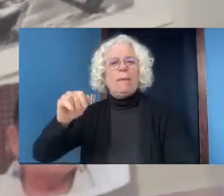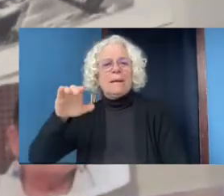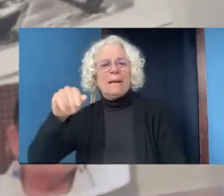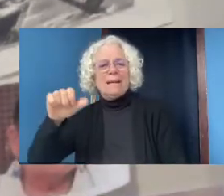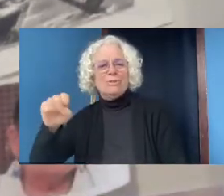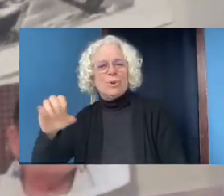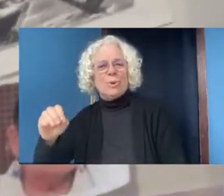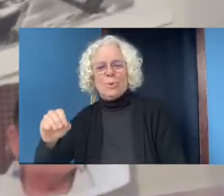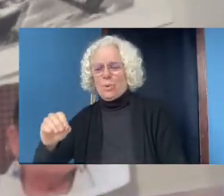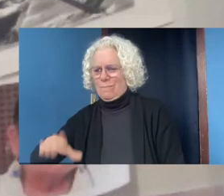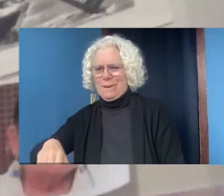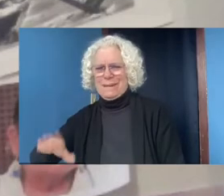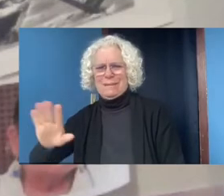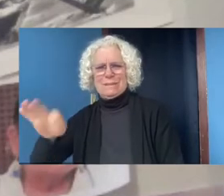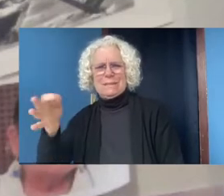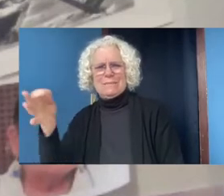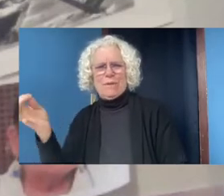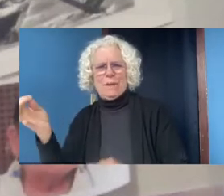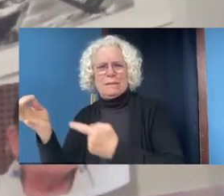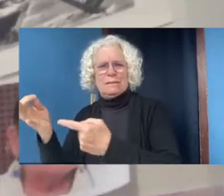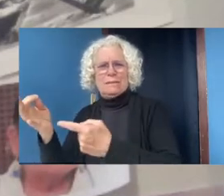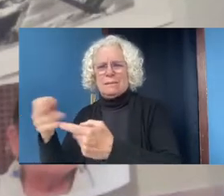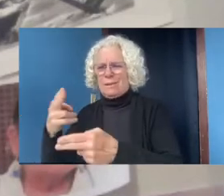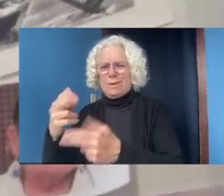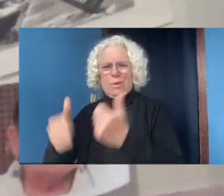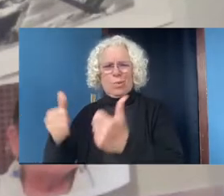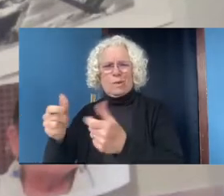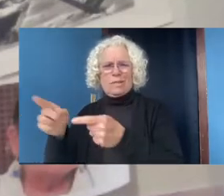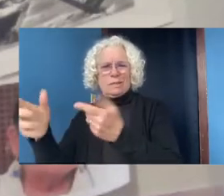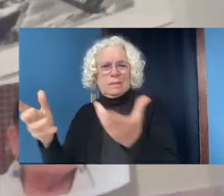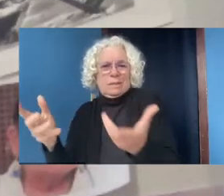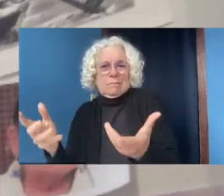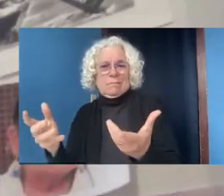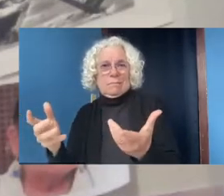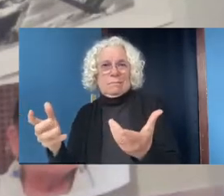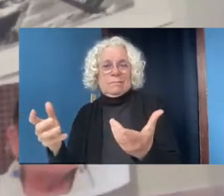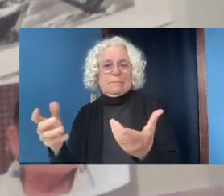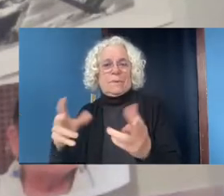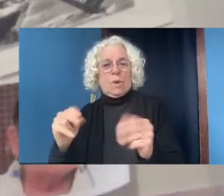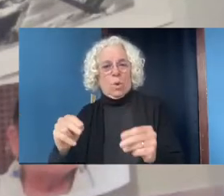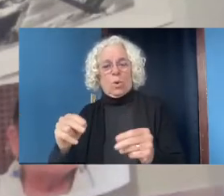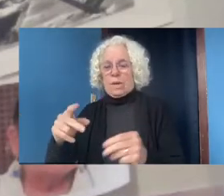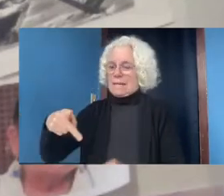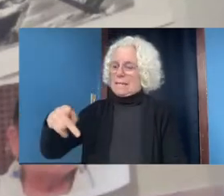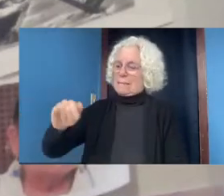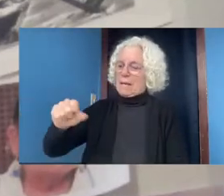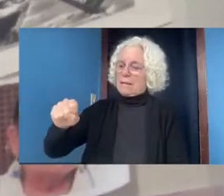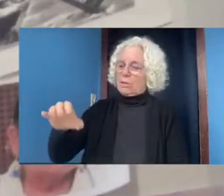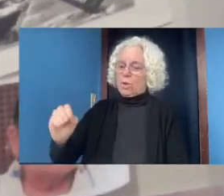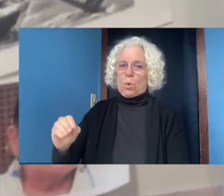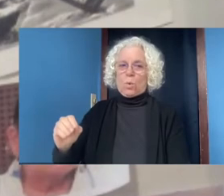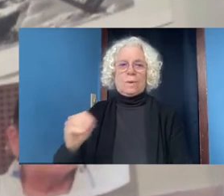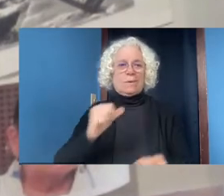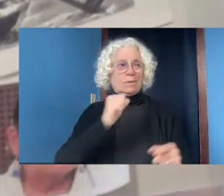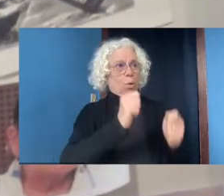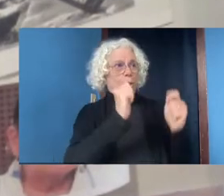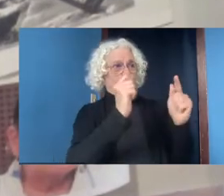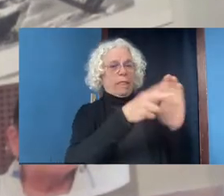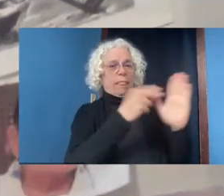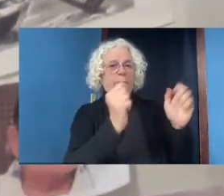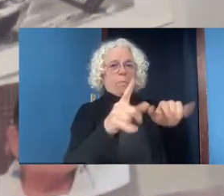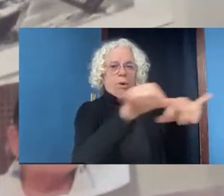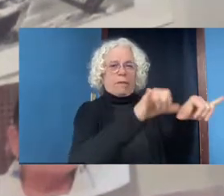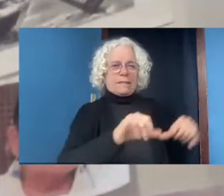France. Does that make him a Spanish painter or a French painter? It makes him a Picasso." So that's